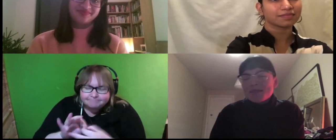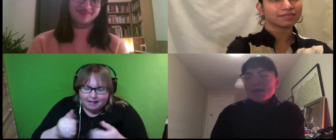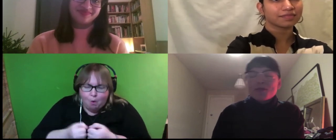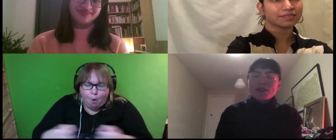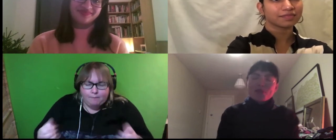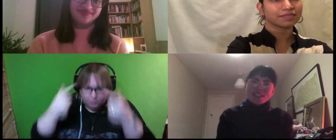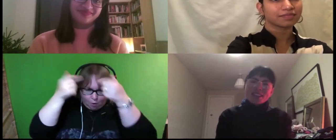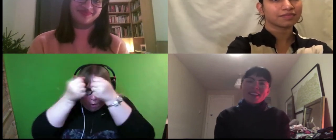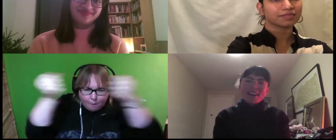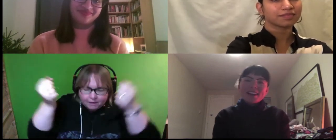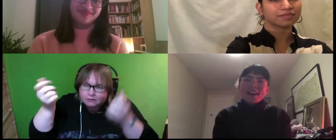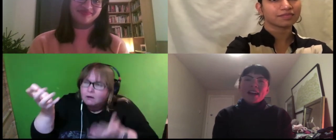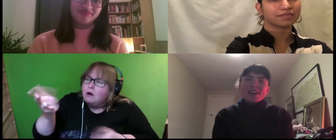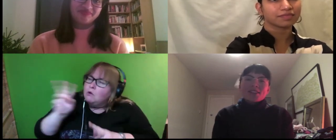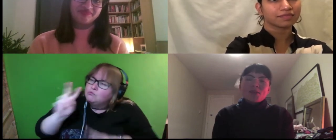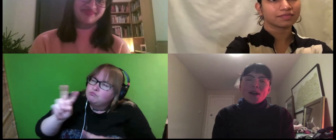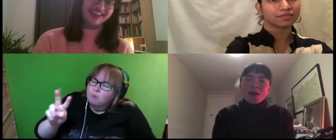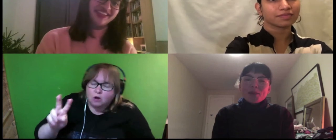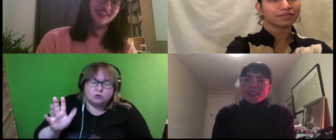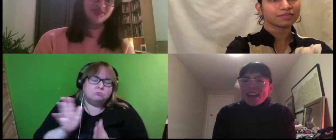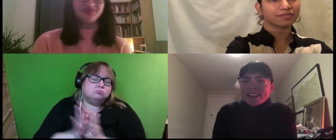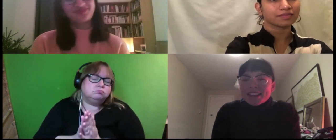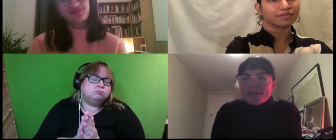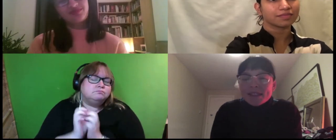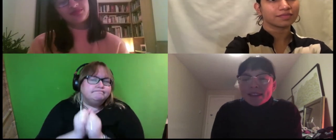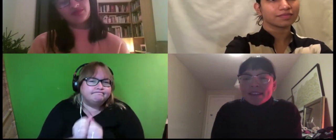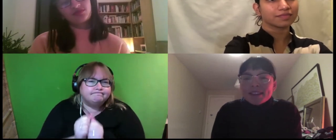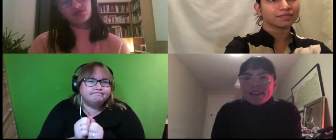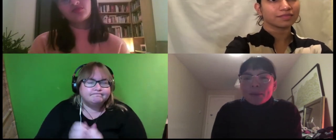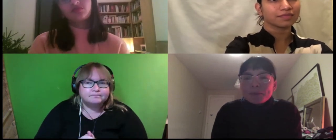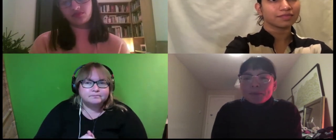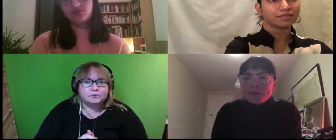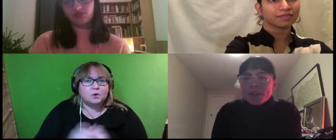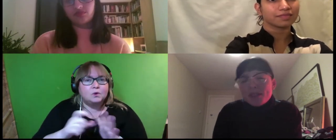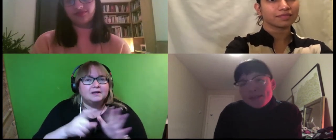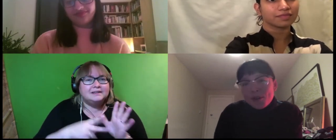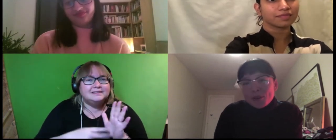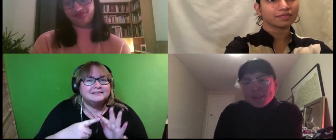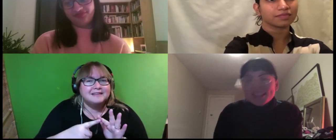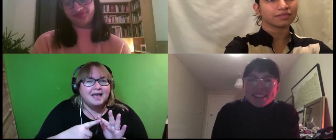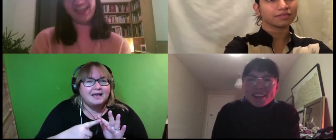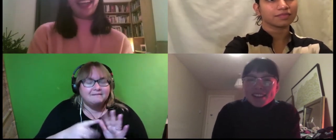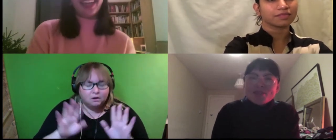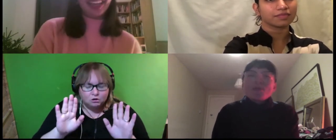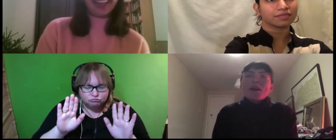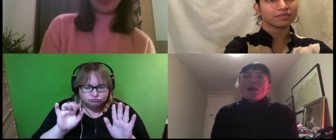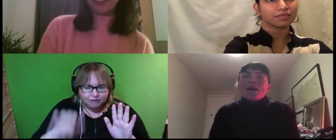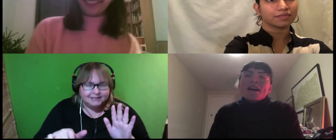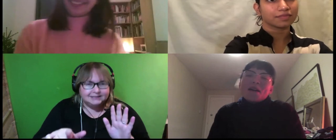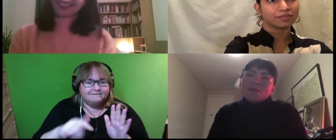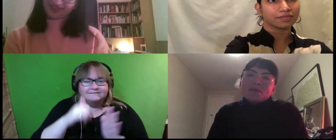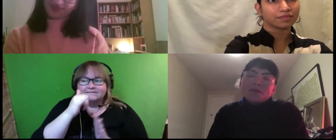so we've really appreciated that. So as Dave says, there is a form. Yes, there is a form,